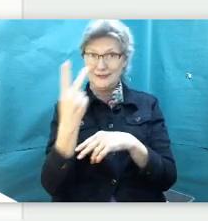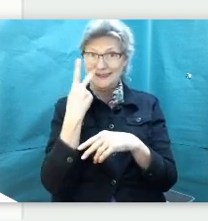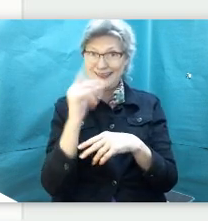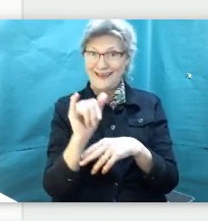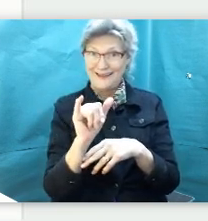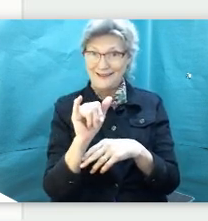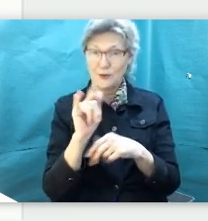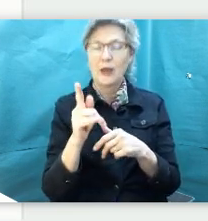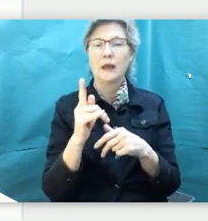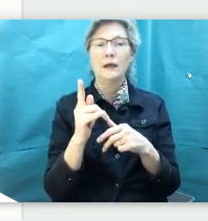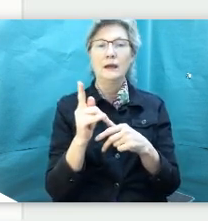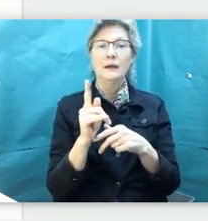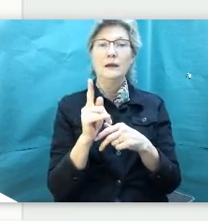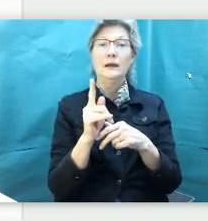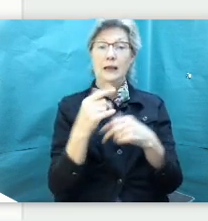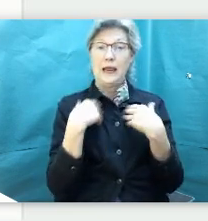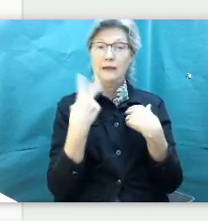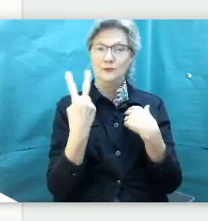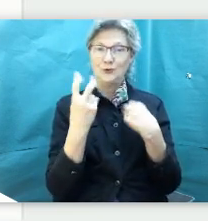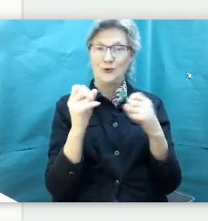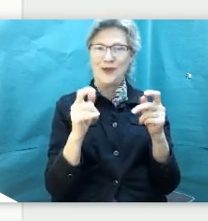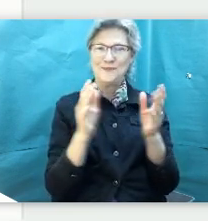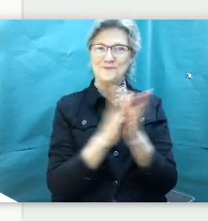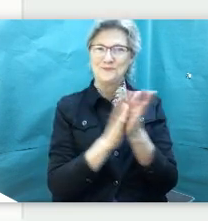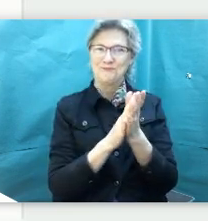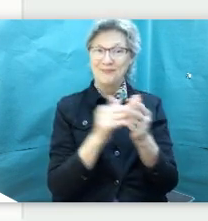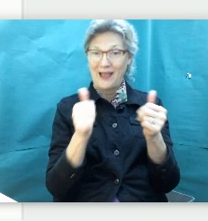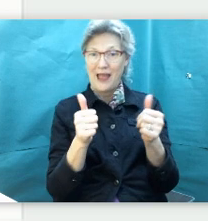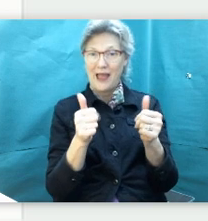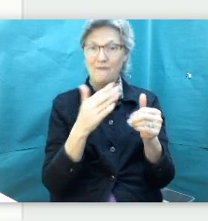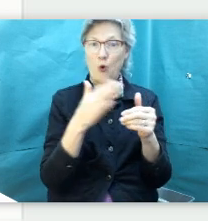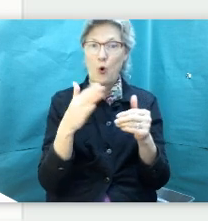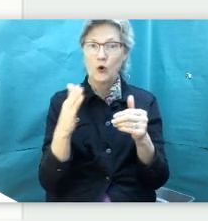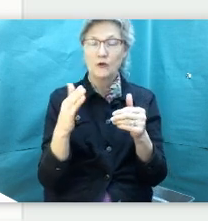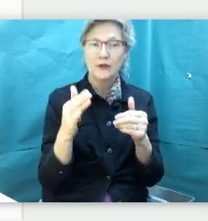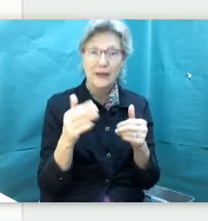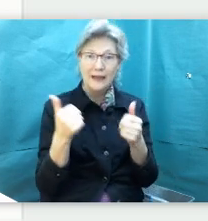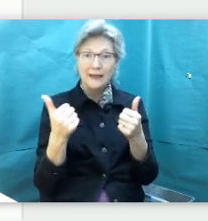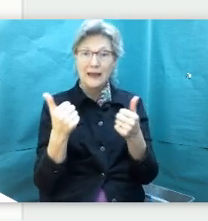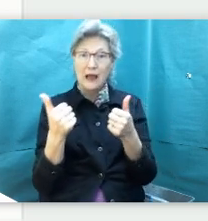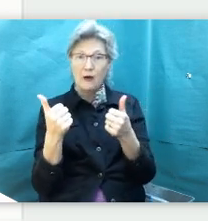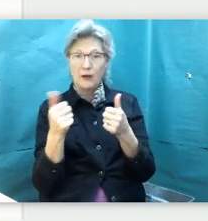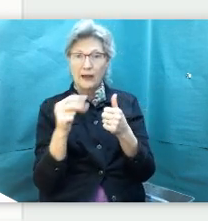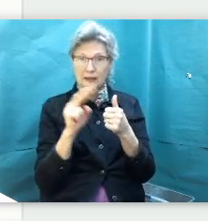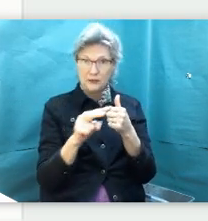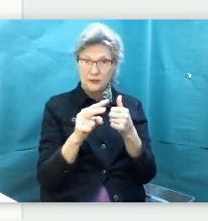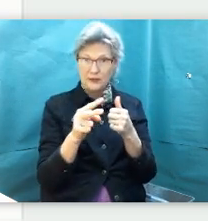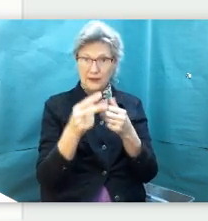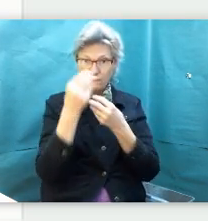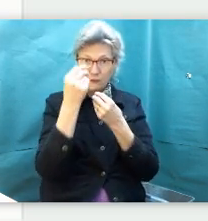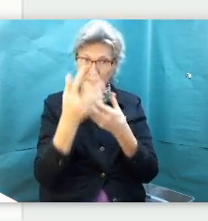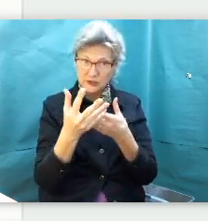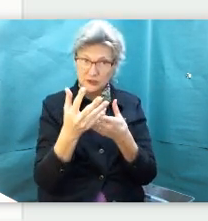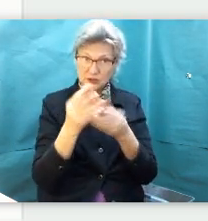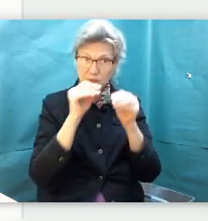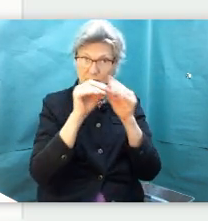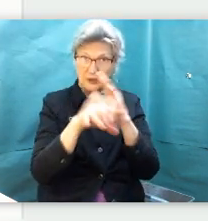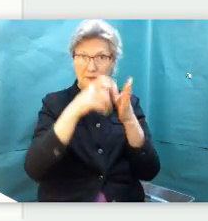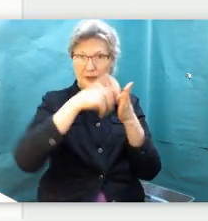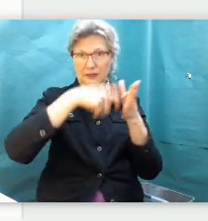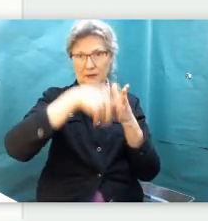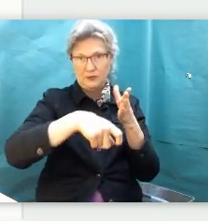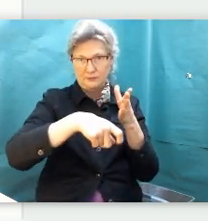2, and I have 1, 2. Great, I have that ordered. Now I can put this information into my tally